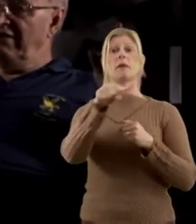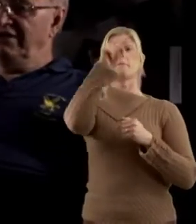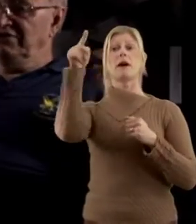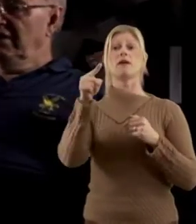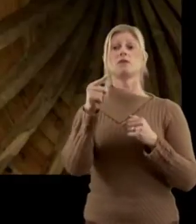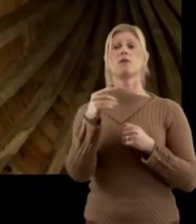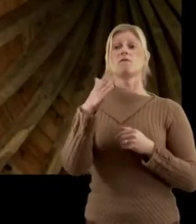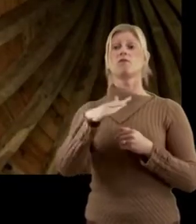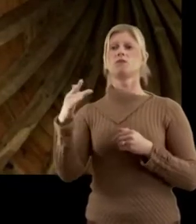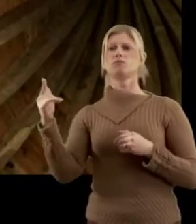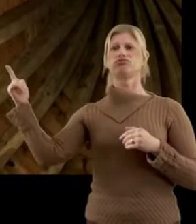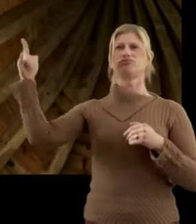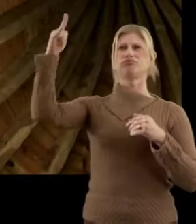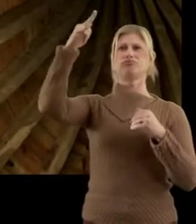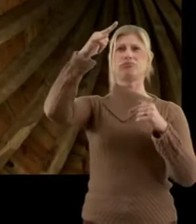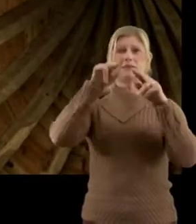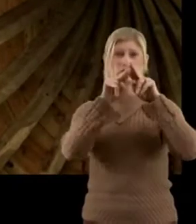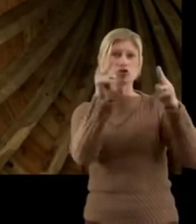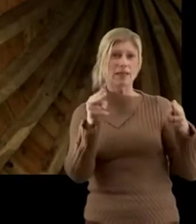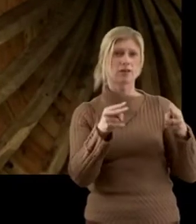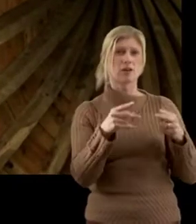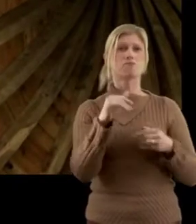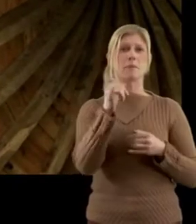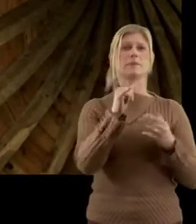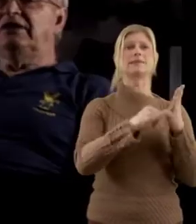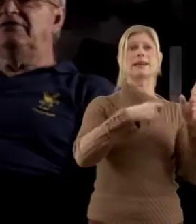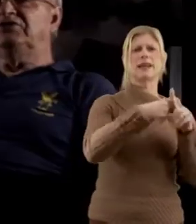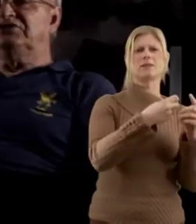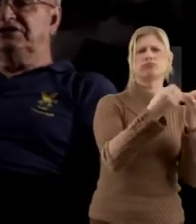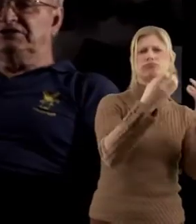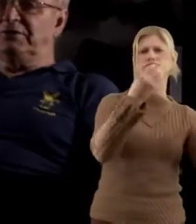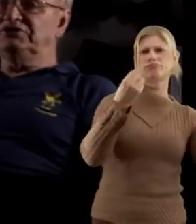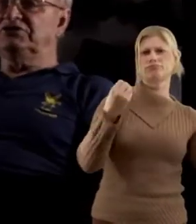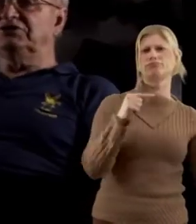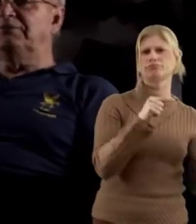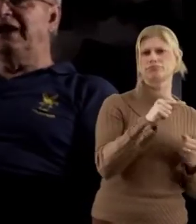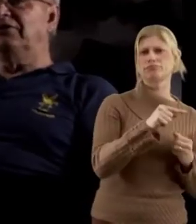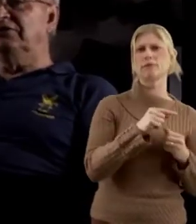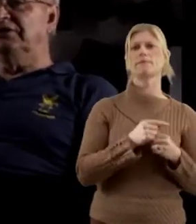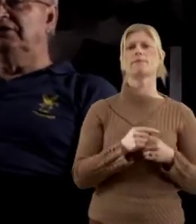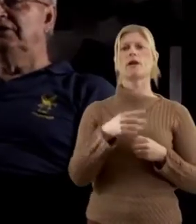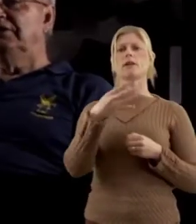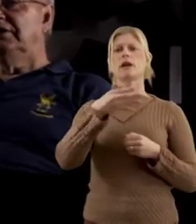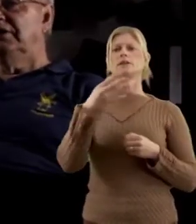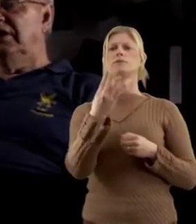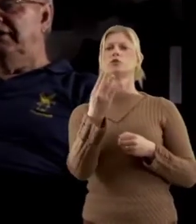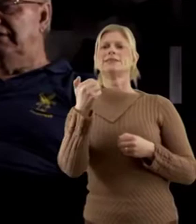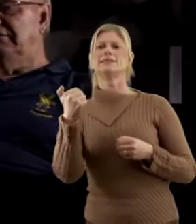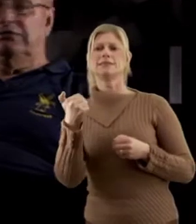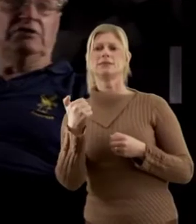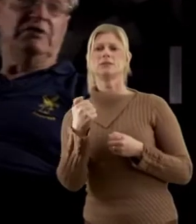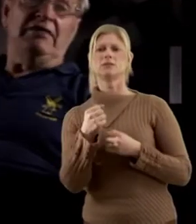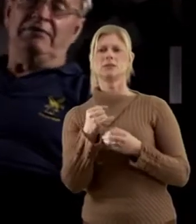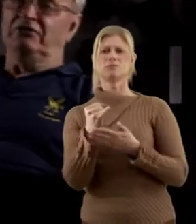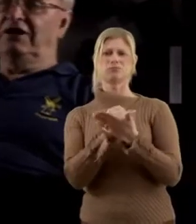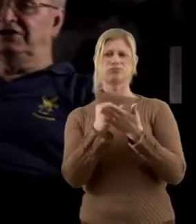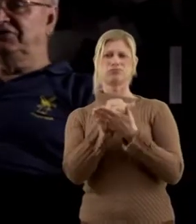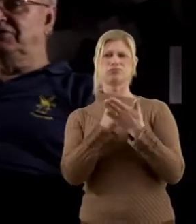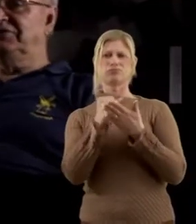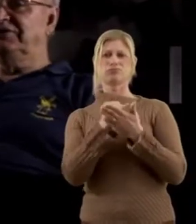from the air, presumably from Skegness, where they've got lots of air raid shelters. 1946, I suppose, it's got in bad order. And then you